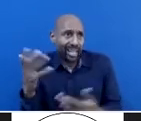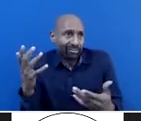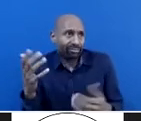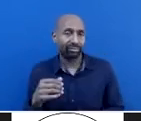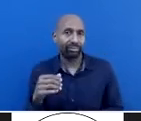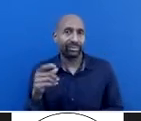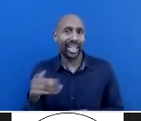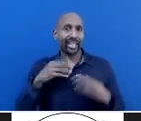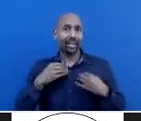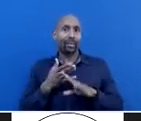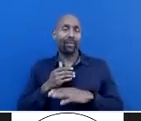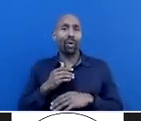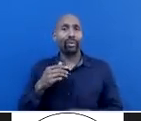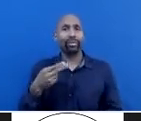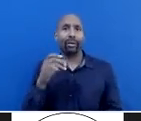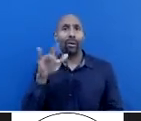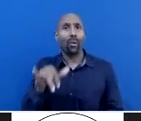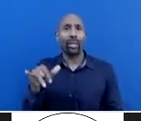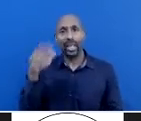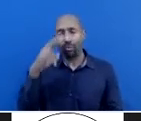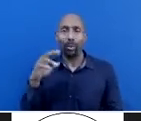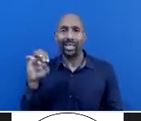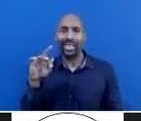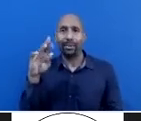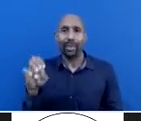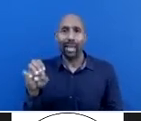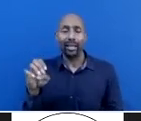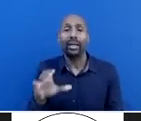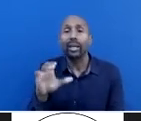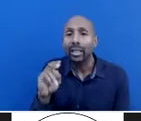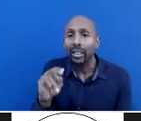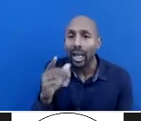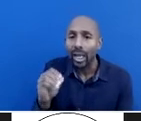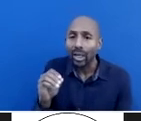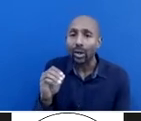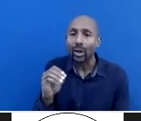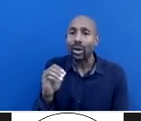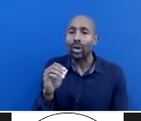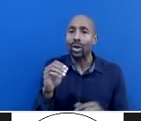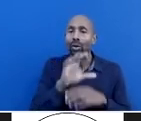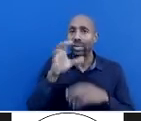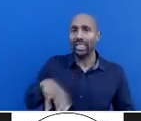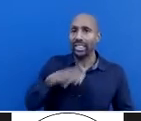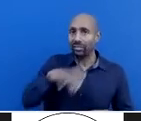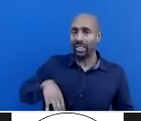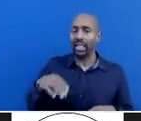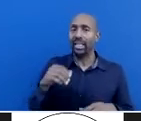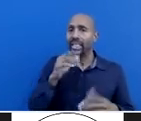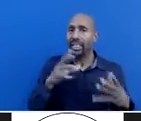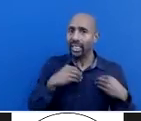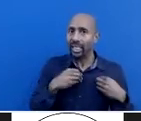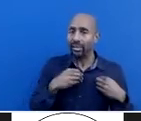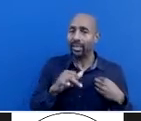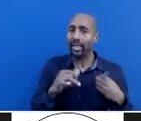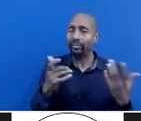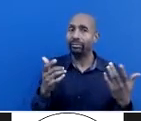enforced upon them. They accept Christianity voluntarily when there's a handful of Capuchin priests in the Congo in the